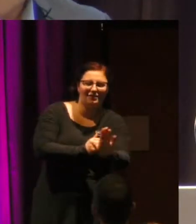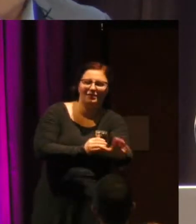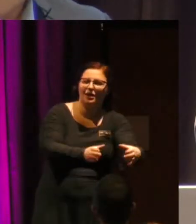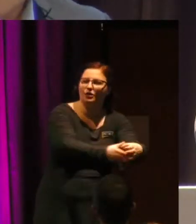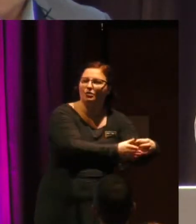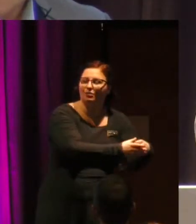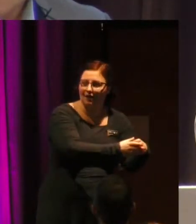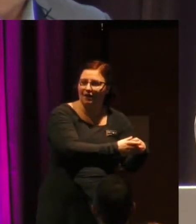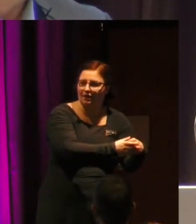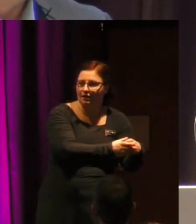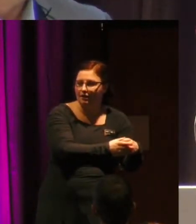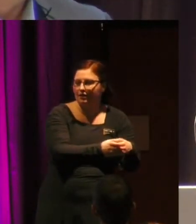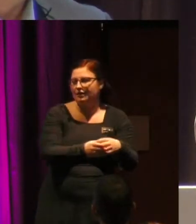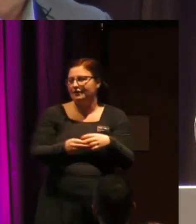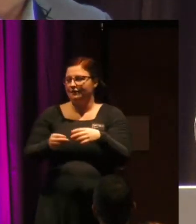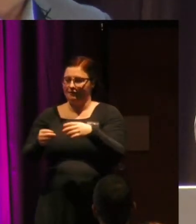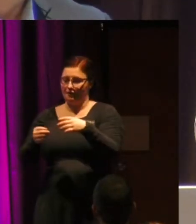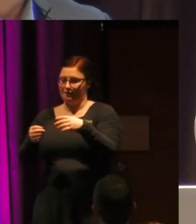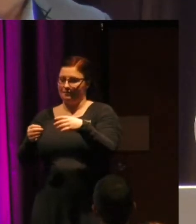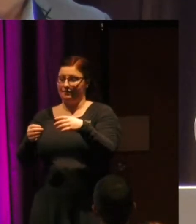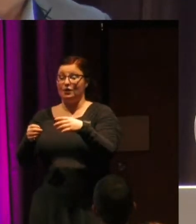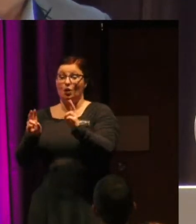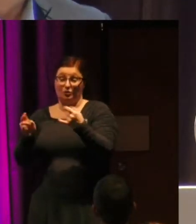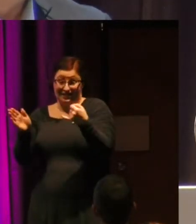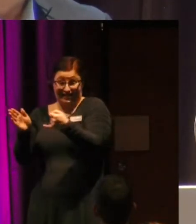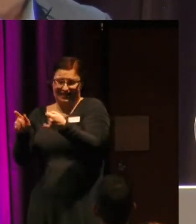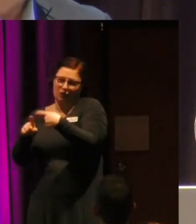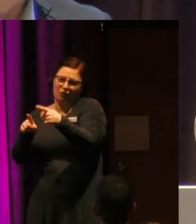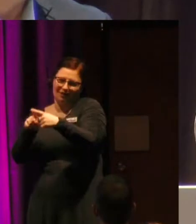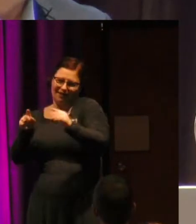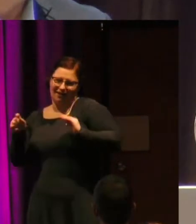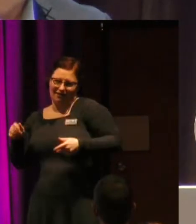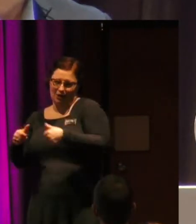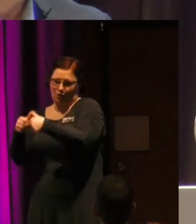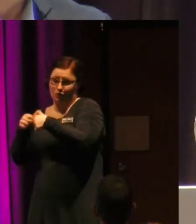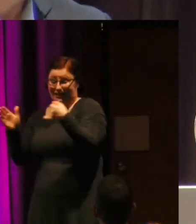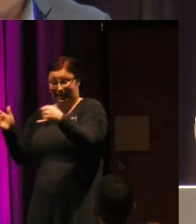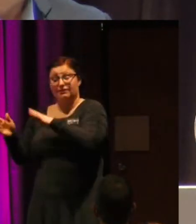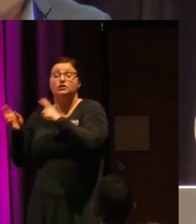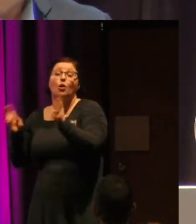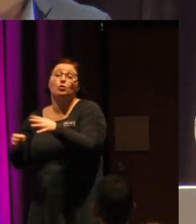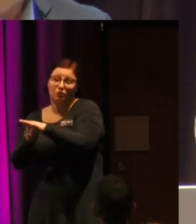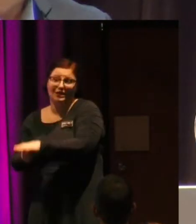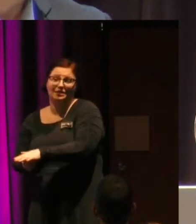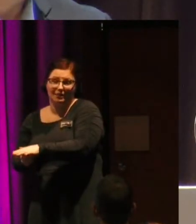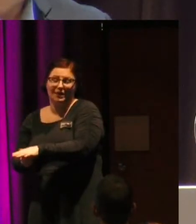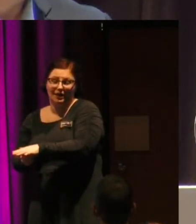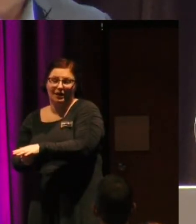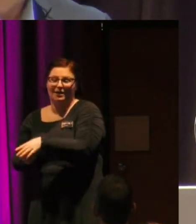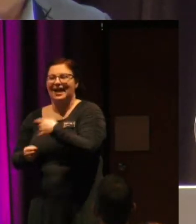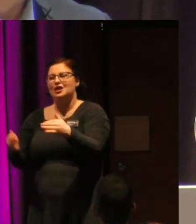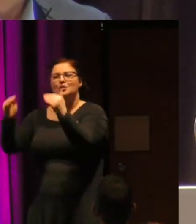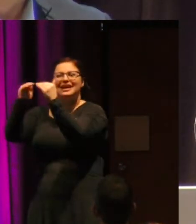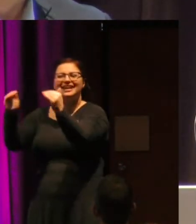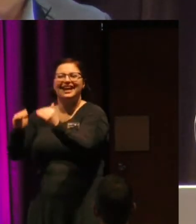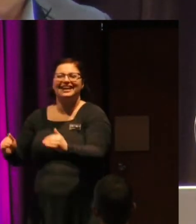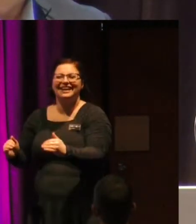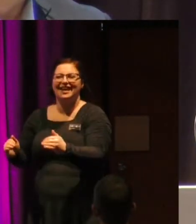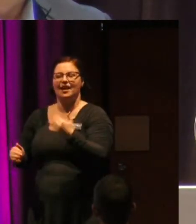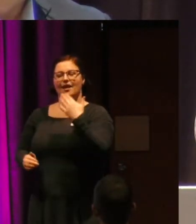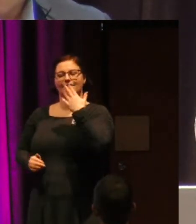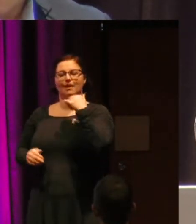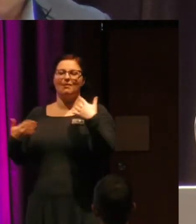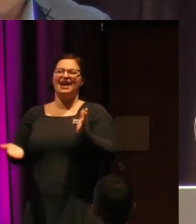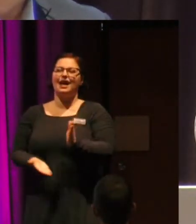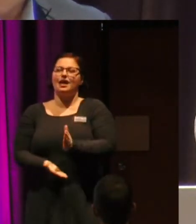also inside a women organization, there is discrimination. There is a hierarchy on who is the